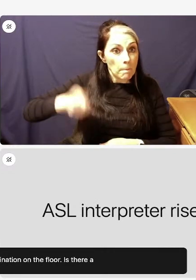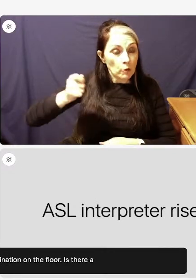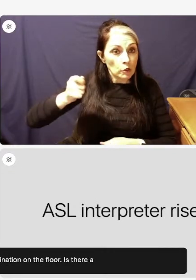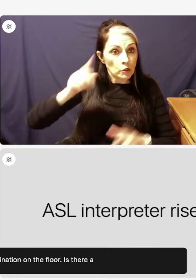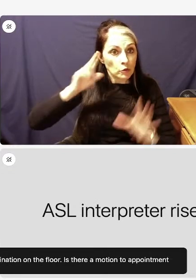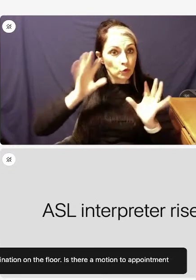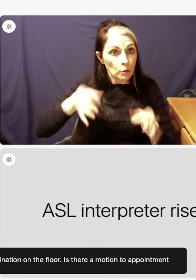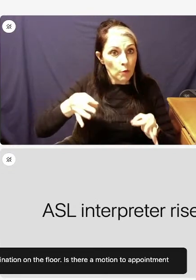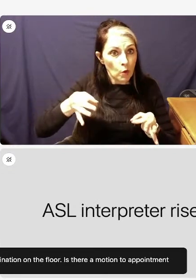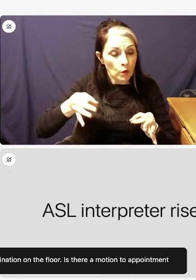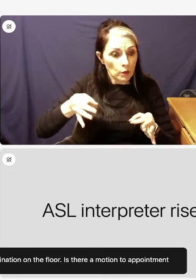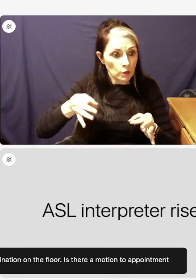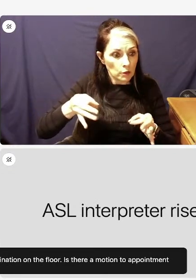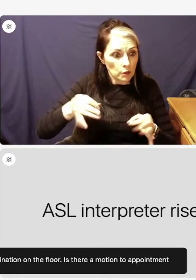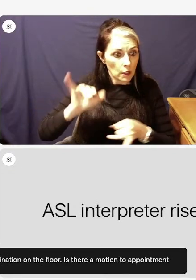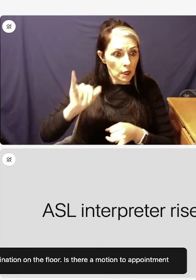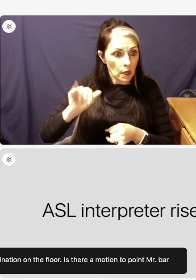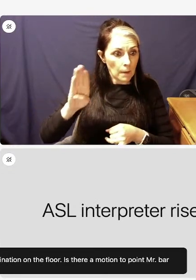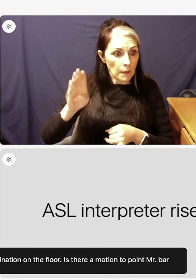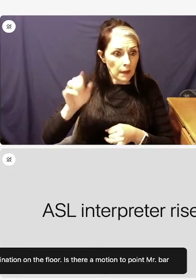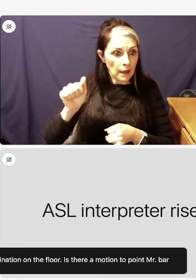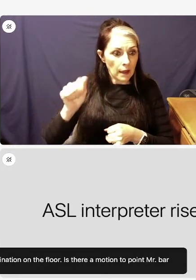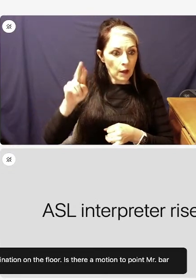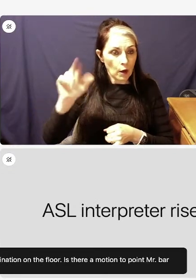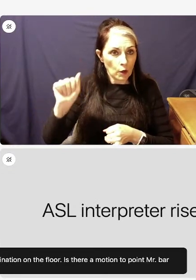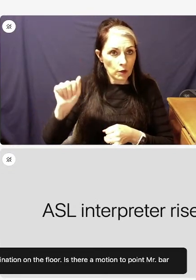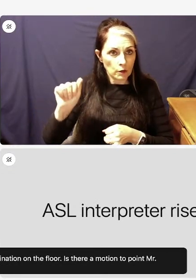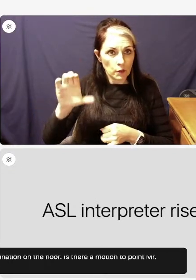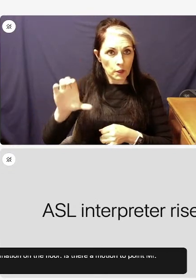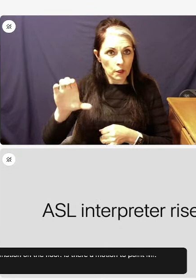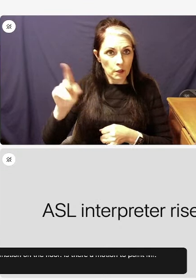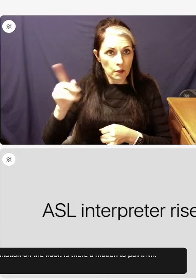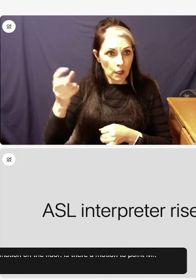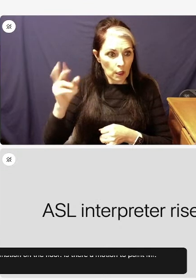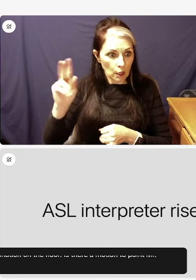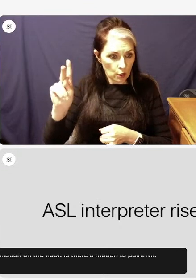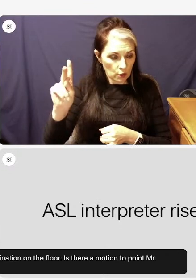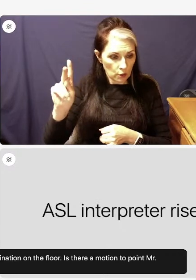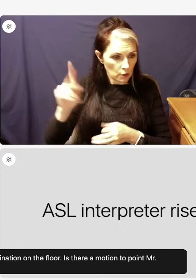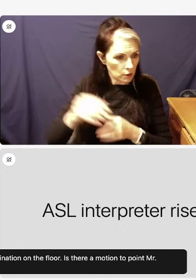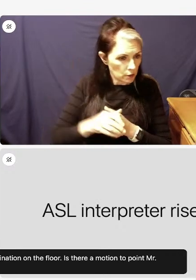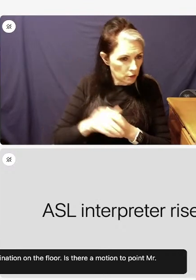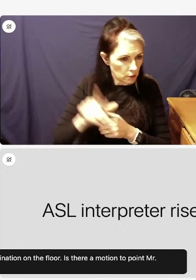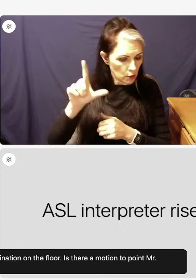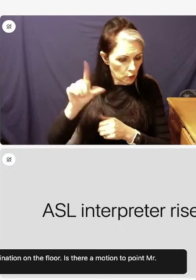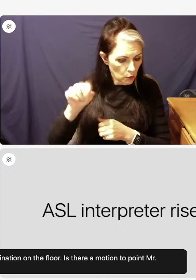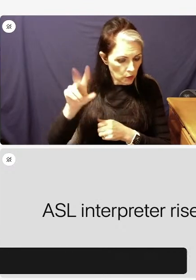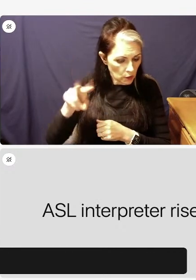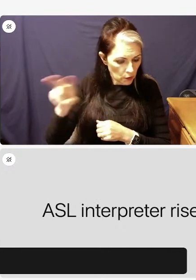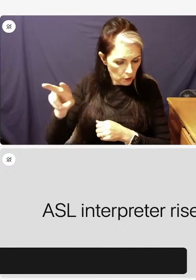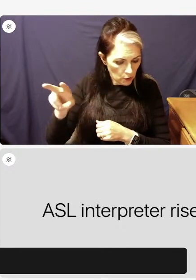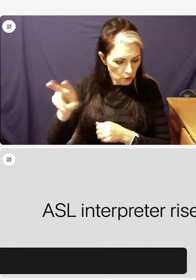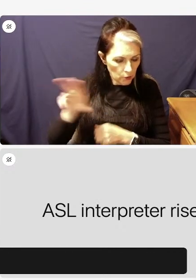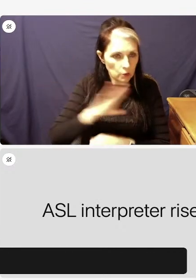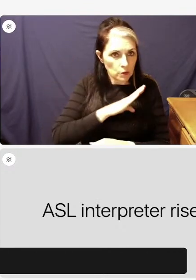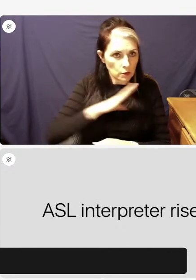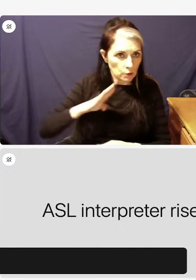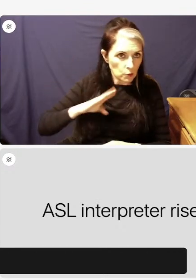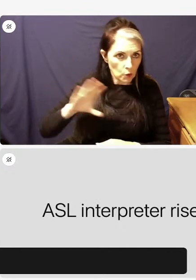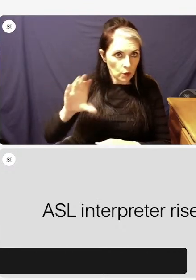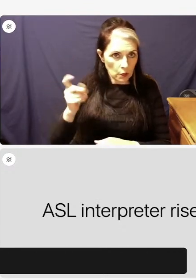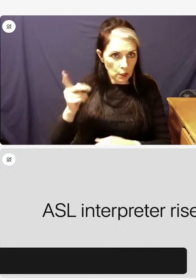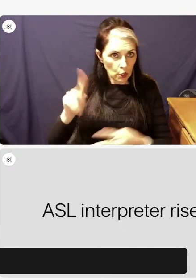mr ibarra clerk i nominate mr ibarra as the 2022 board clerk okay is there a